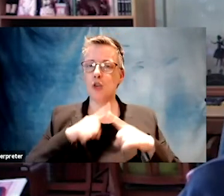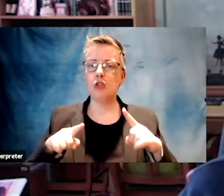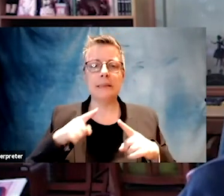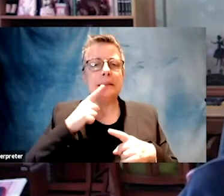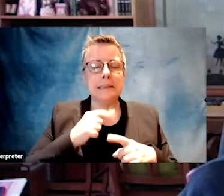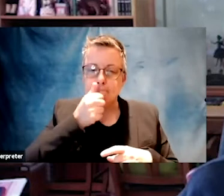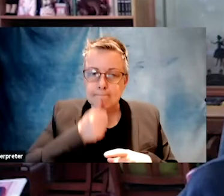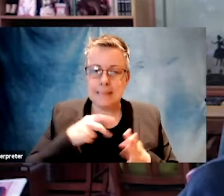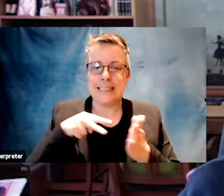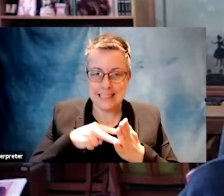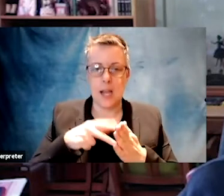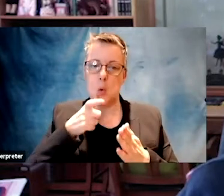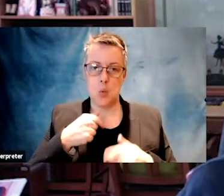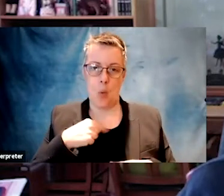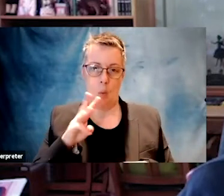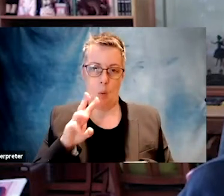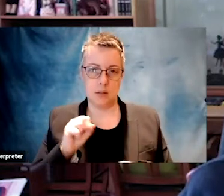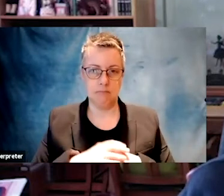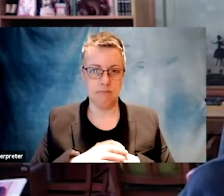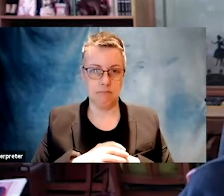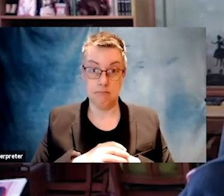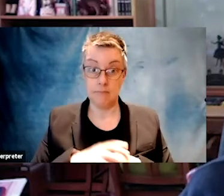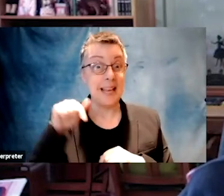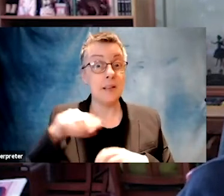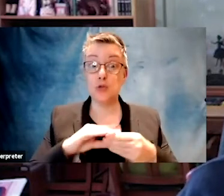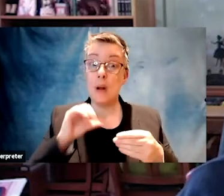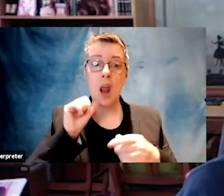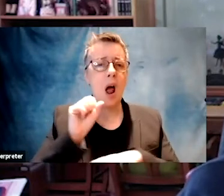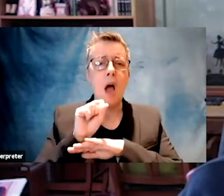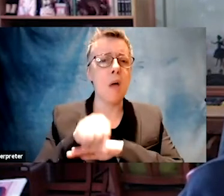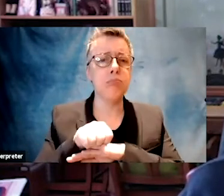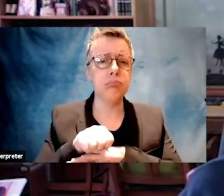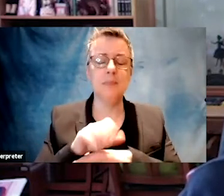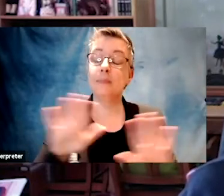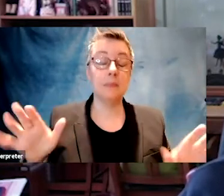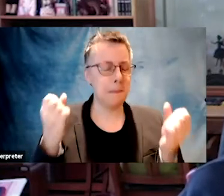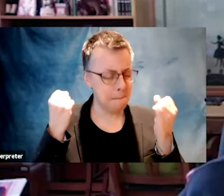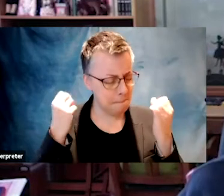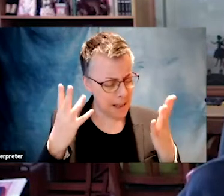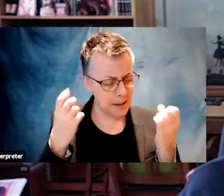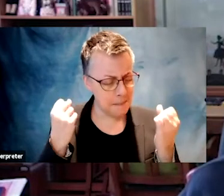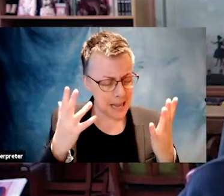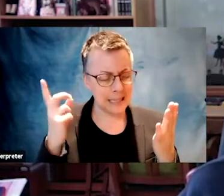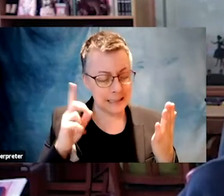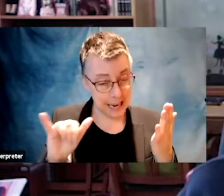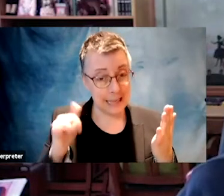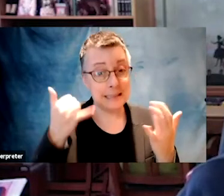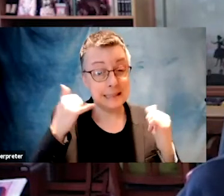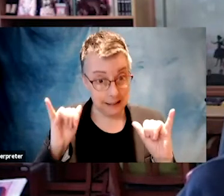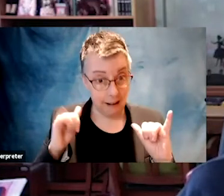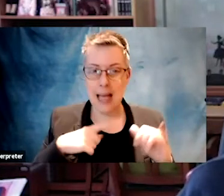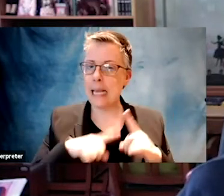was. Um, this is not an overcoming story. There are plenty of days where I still can't really stand who I am,